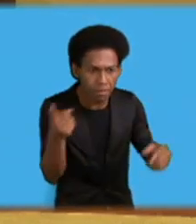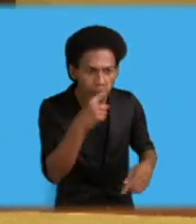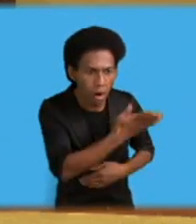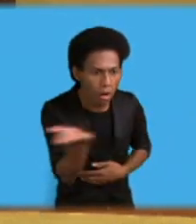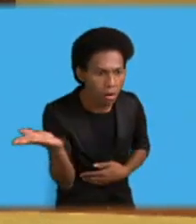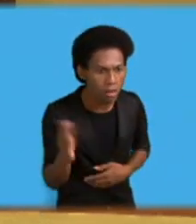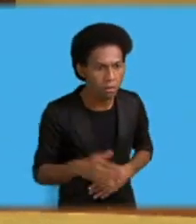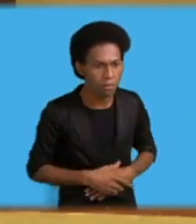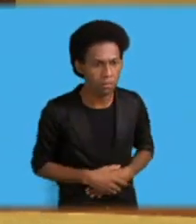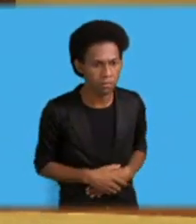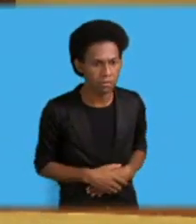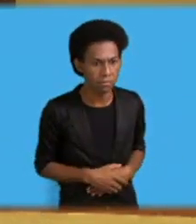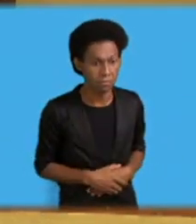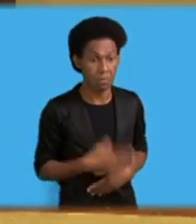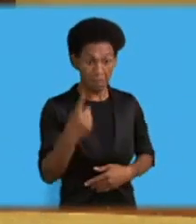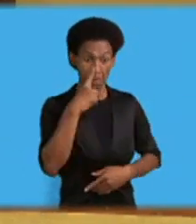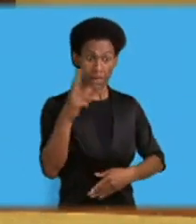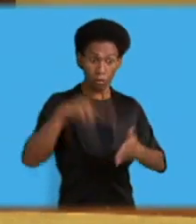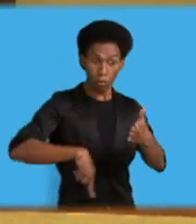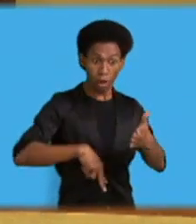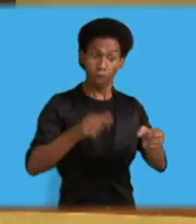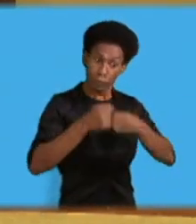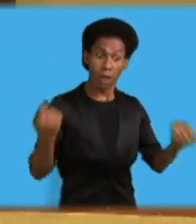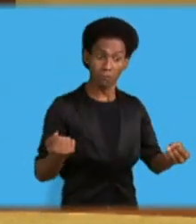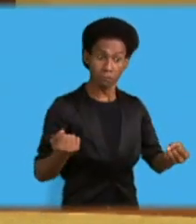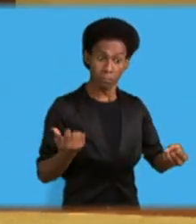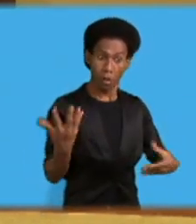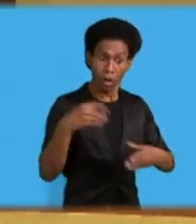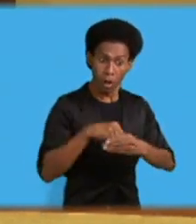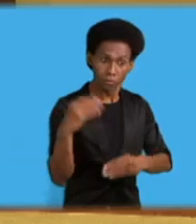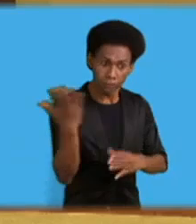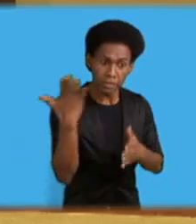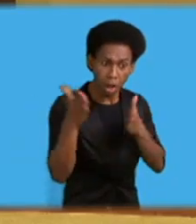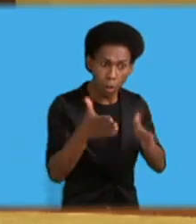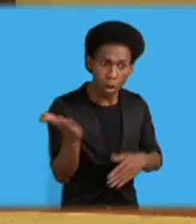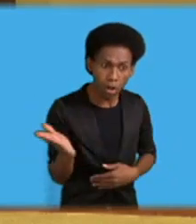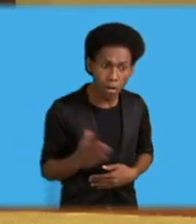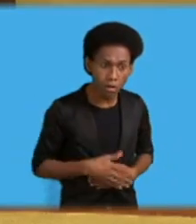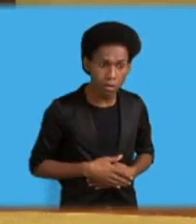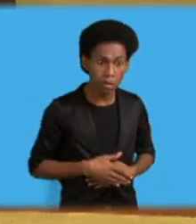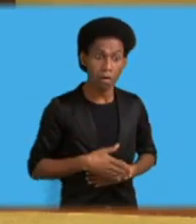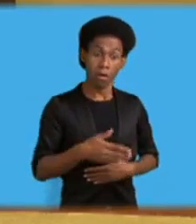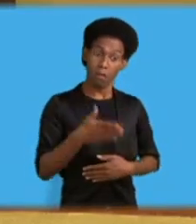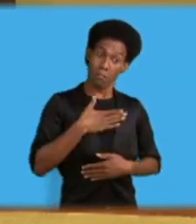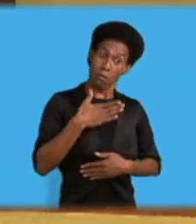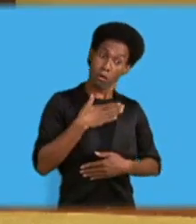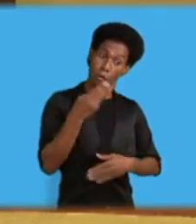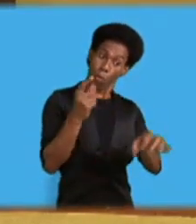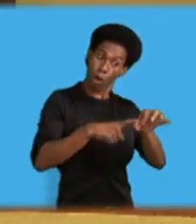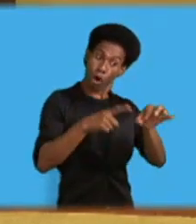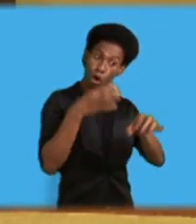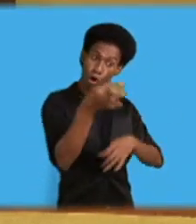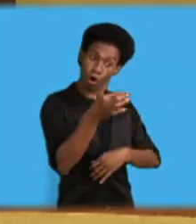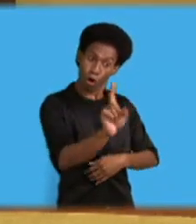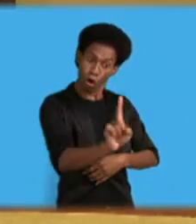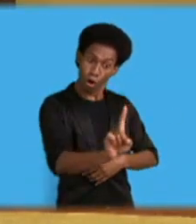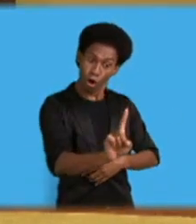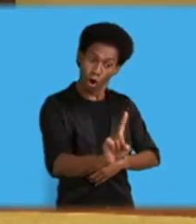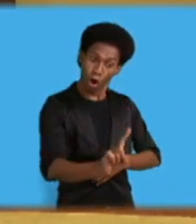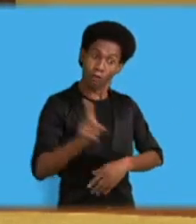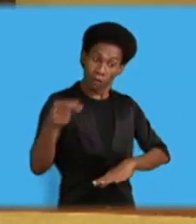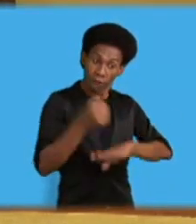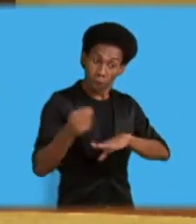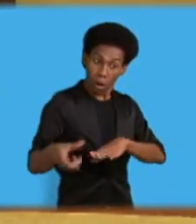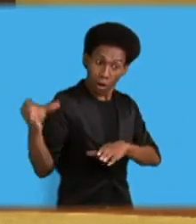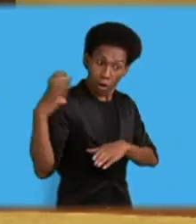to see Fiji Times as well. So my simple question is whether it's a responsibility of the government to ensure